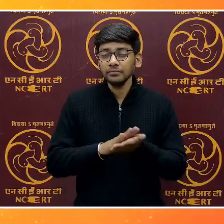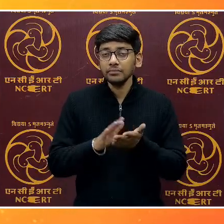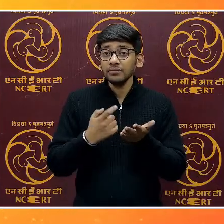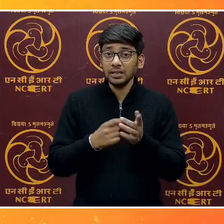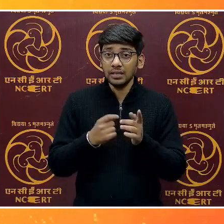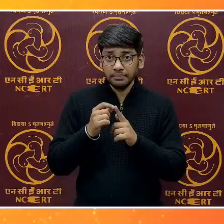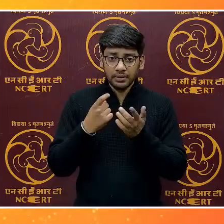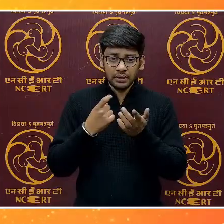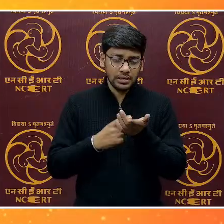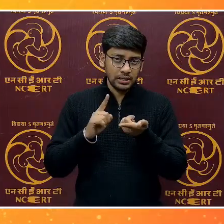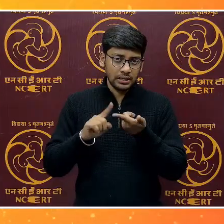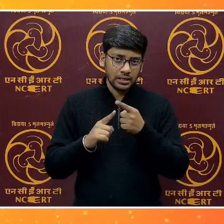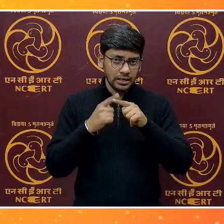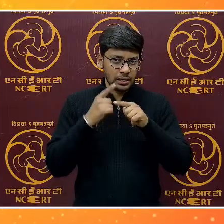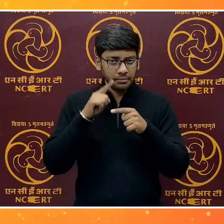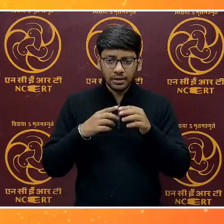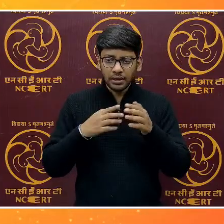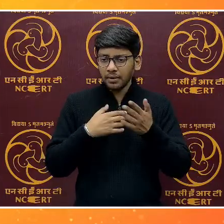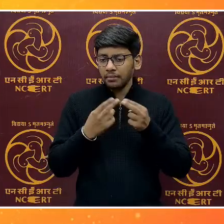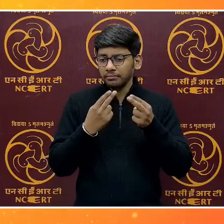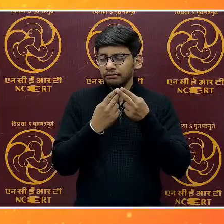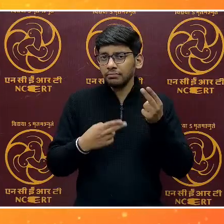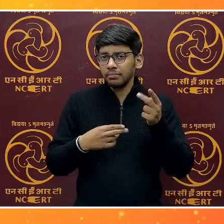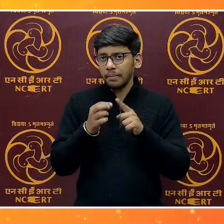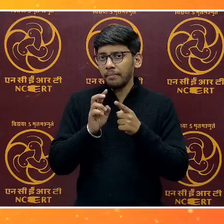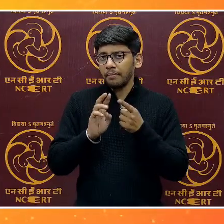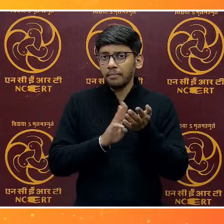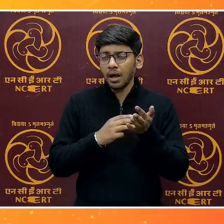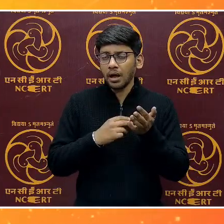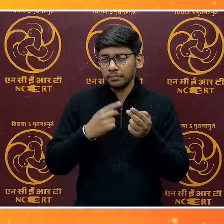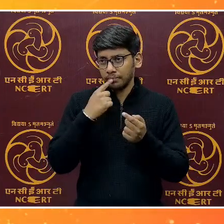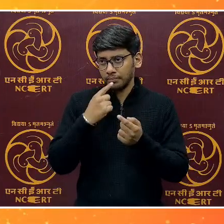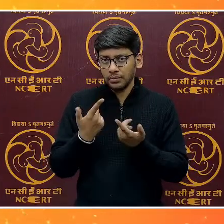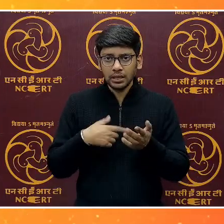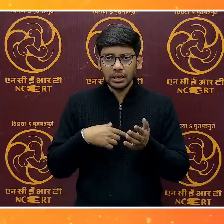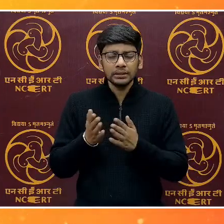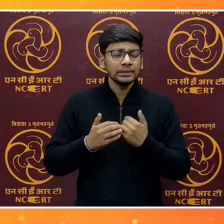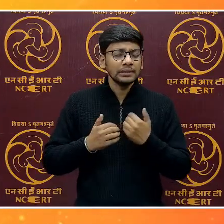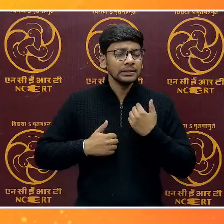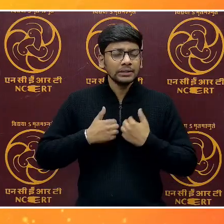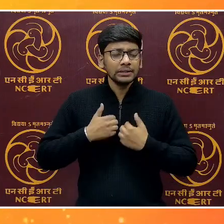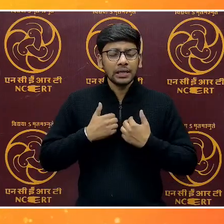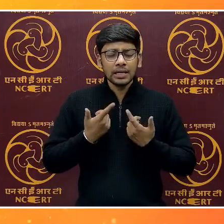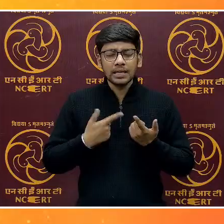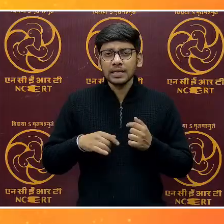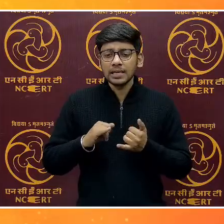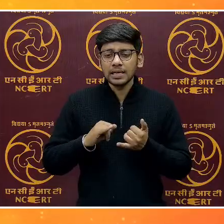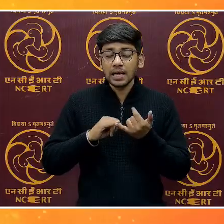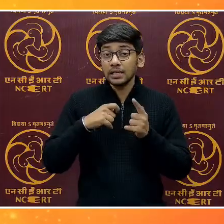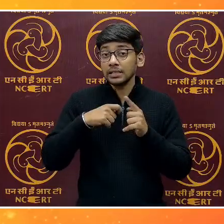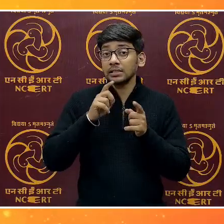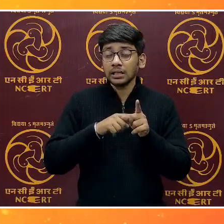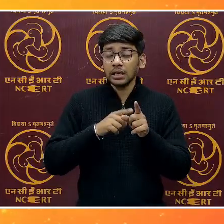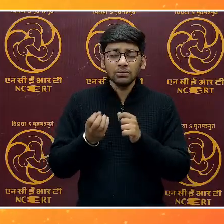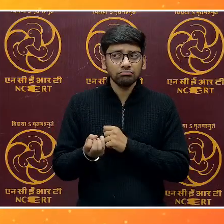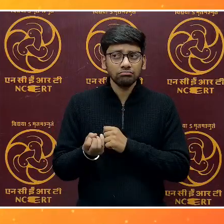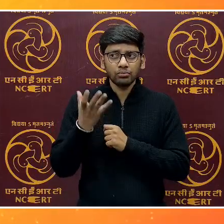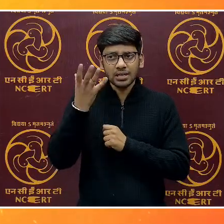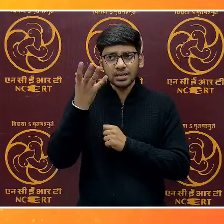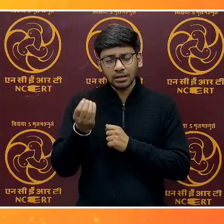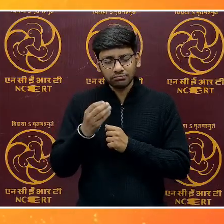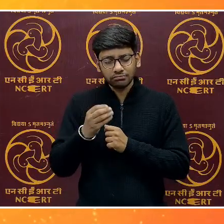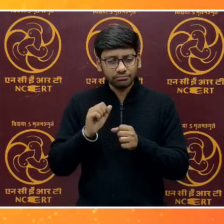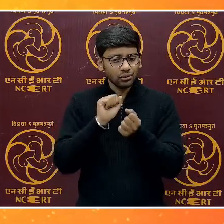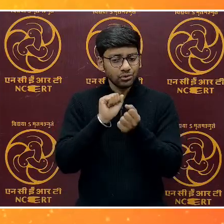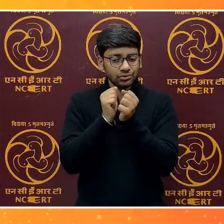was reciting this poem, it was making me amazed that sky changes so much from morning till night.